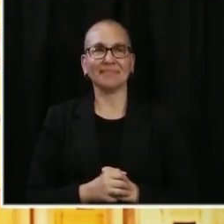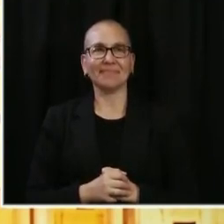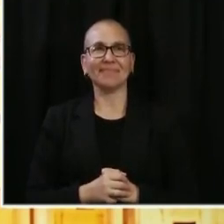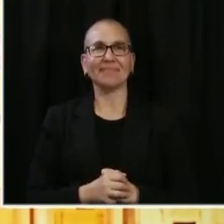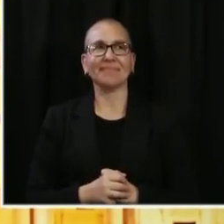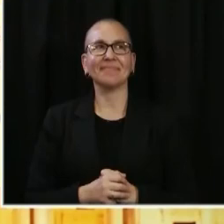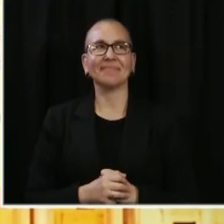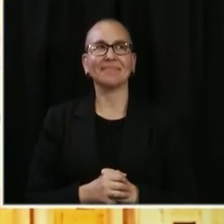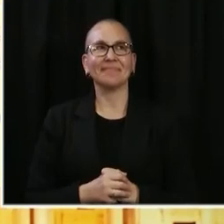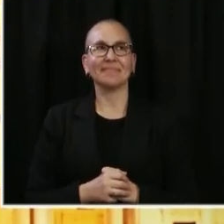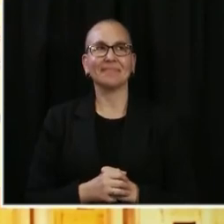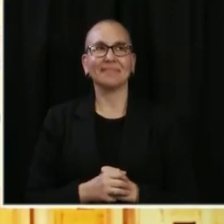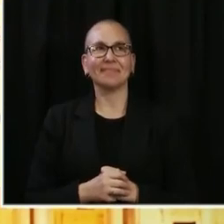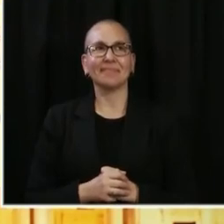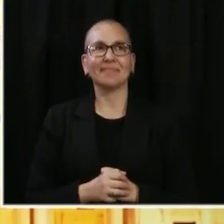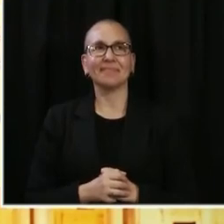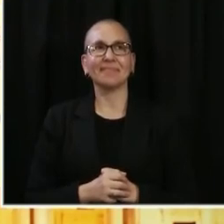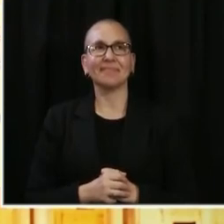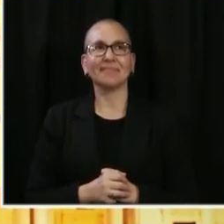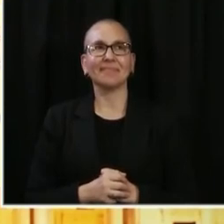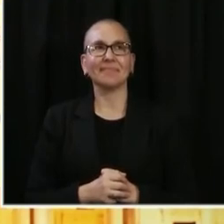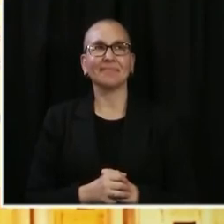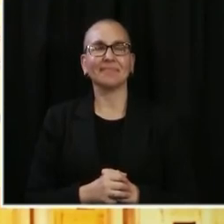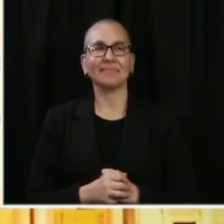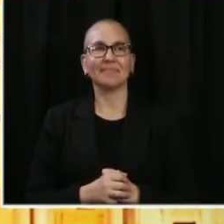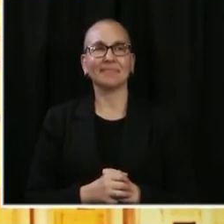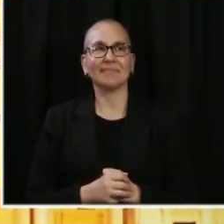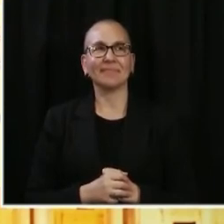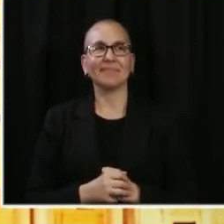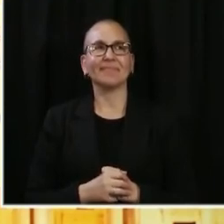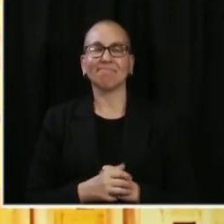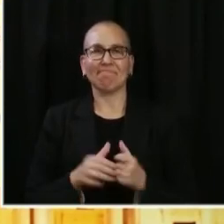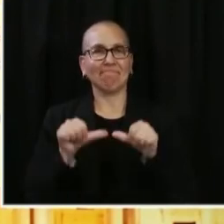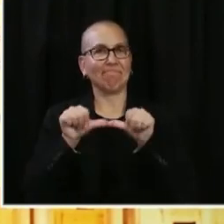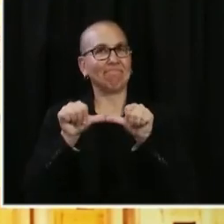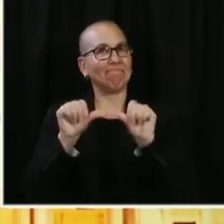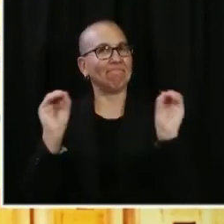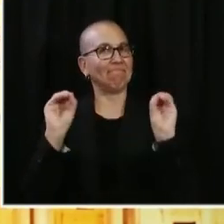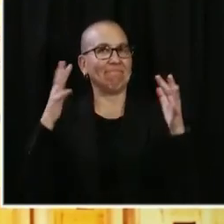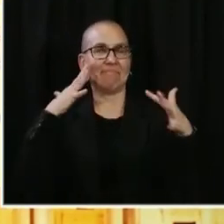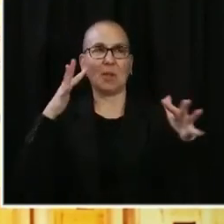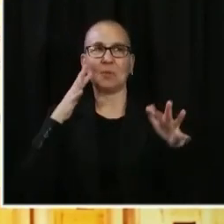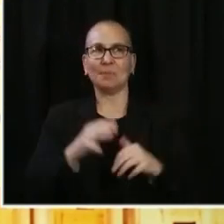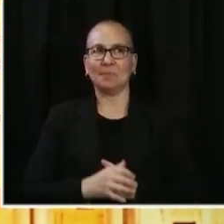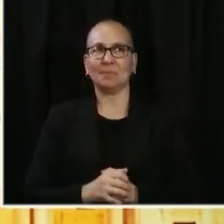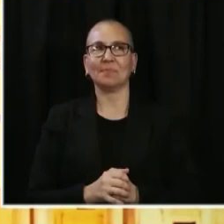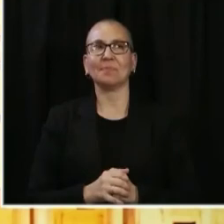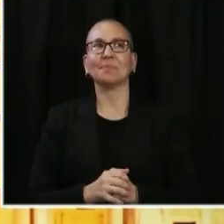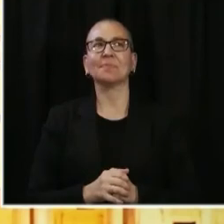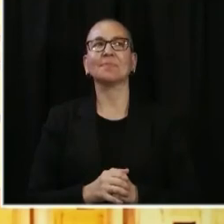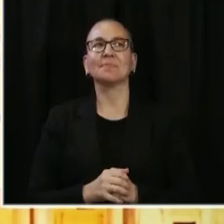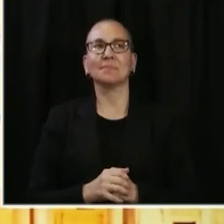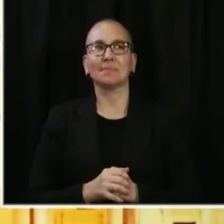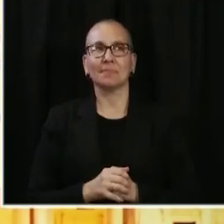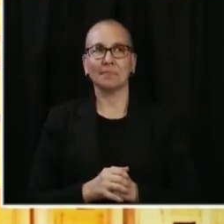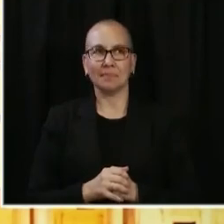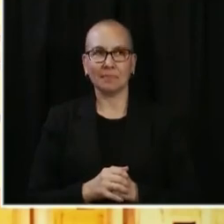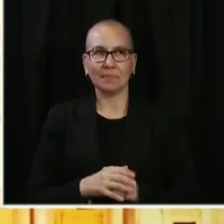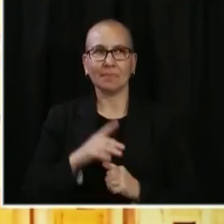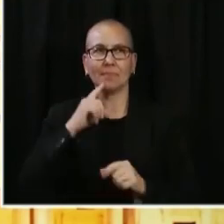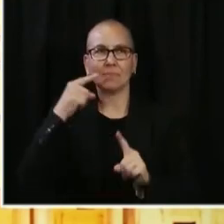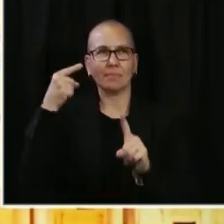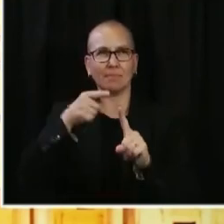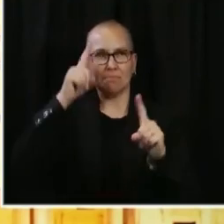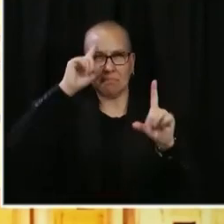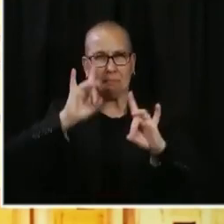the social and economic fabrics of our communities all across Minnesota. I recognize how hard this pandemic has fallen on them, and I hope